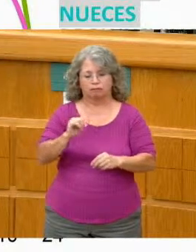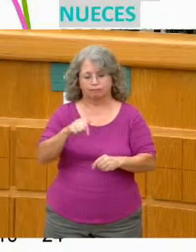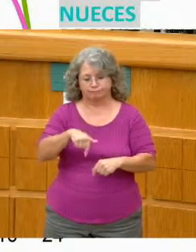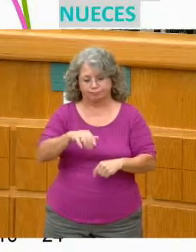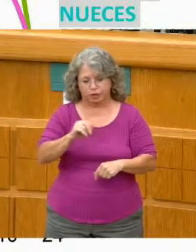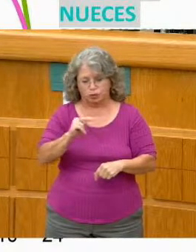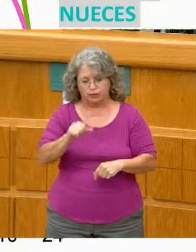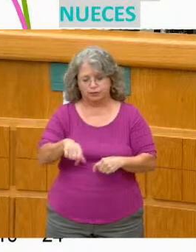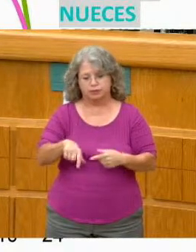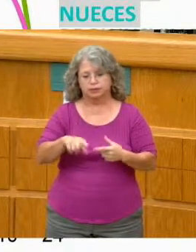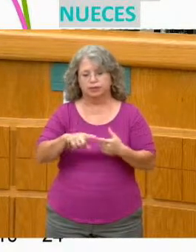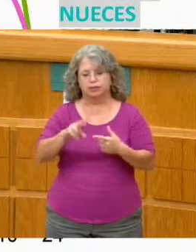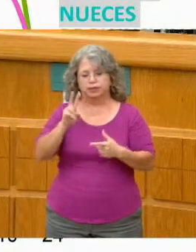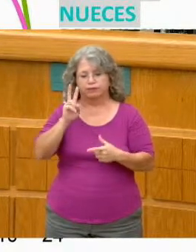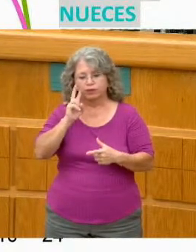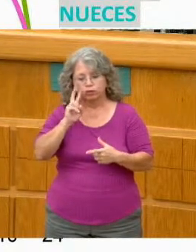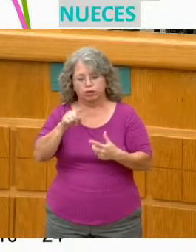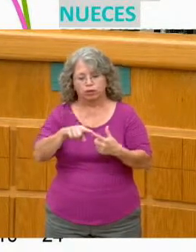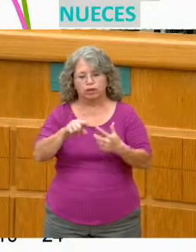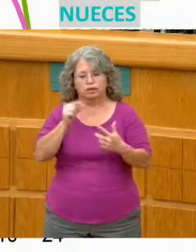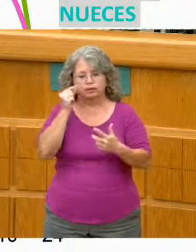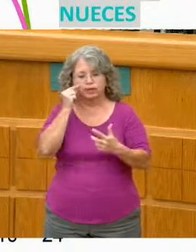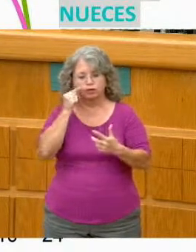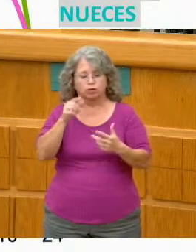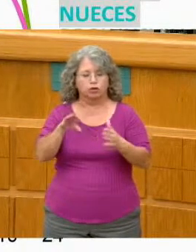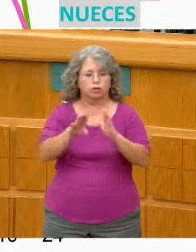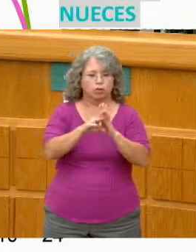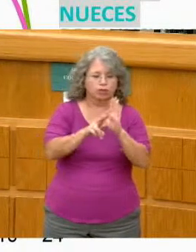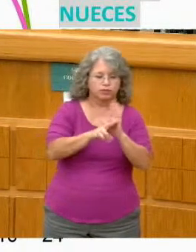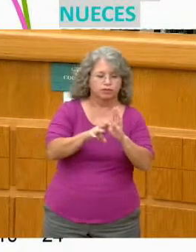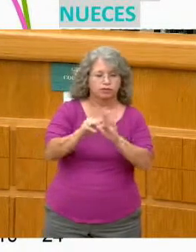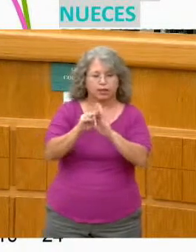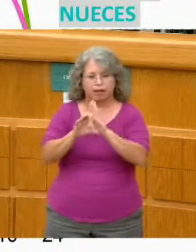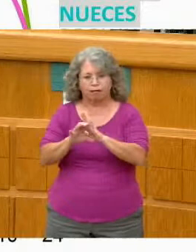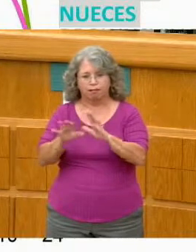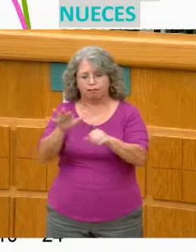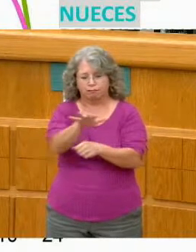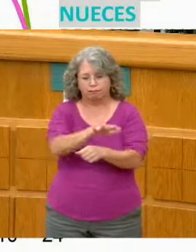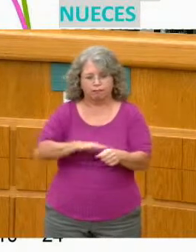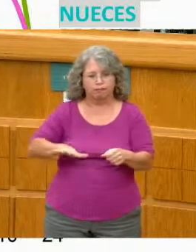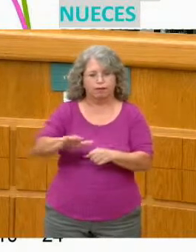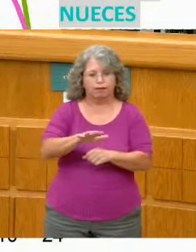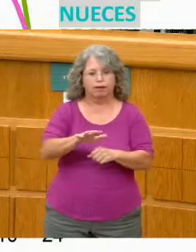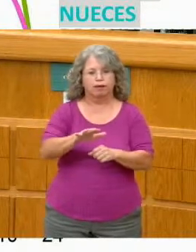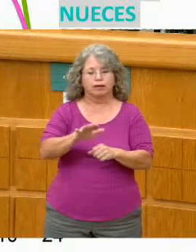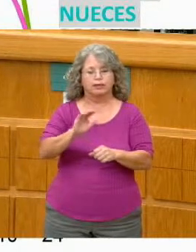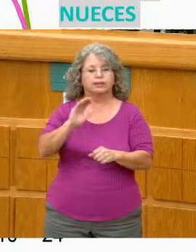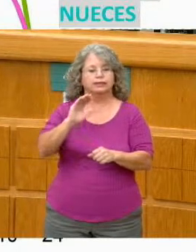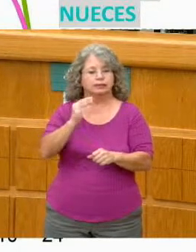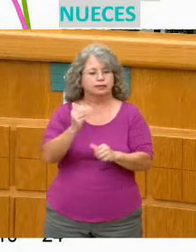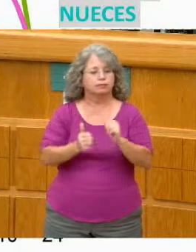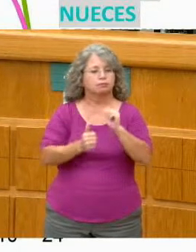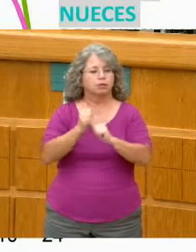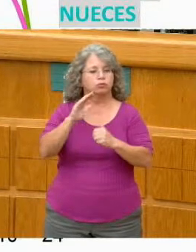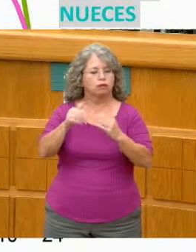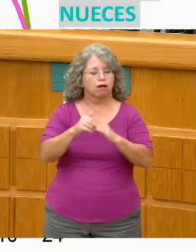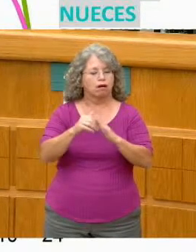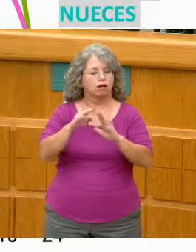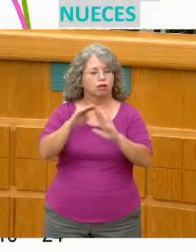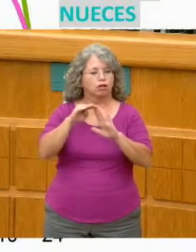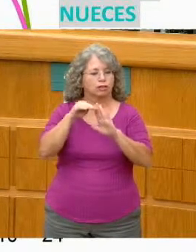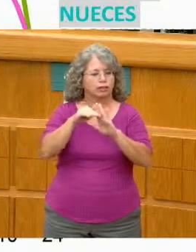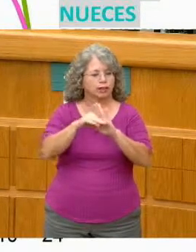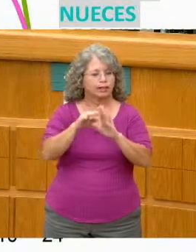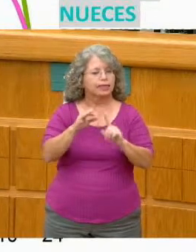San Patricio, and Aransas, as well as McAllen, Laredo, Victoria, San Antonio, and Brownsville, pretty much all of them are experiencing